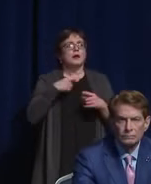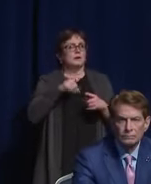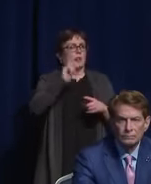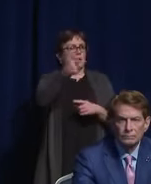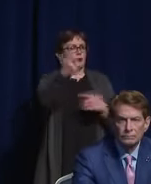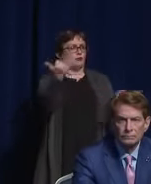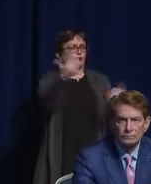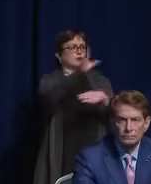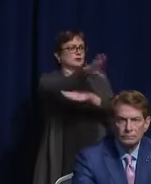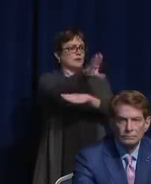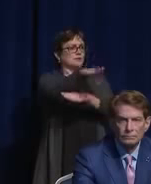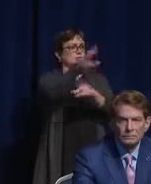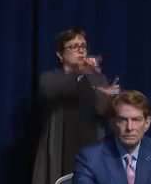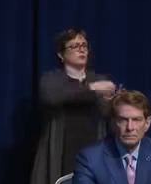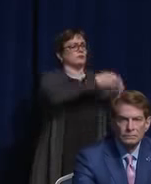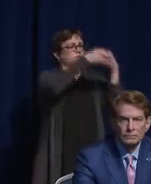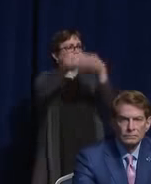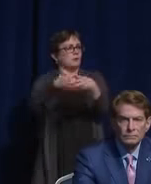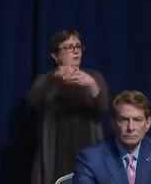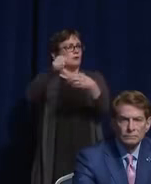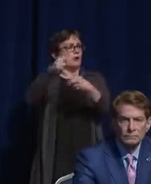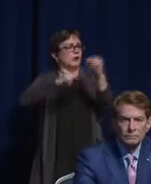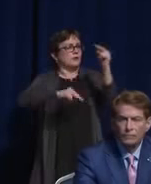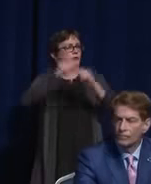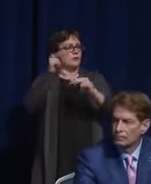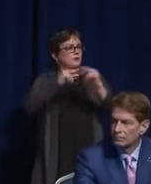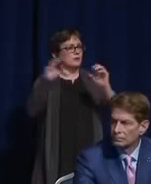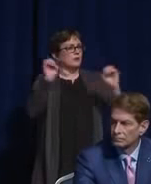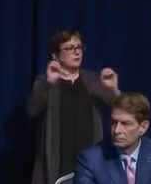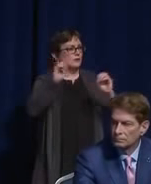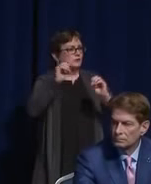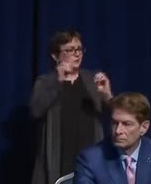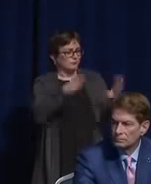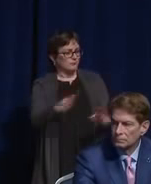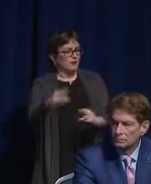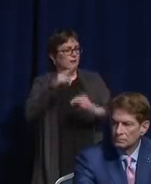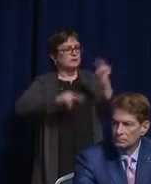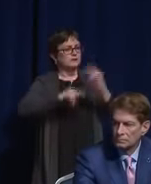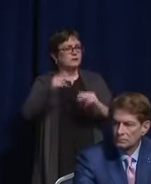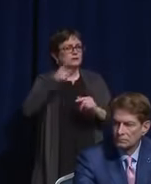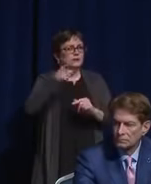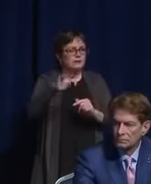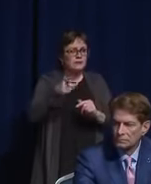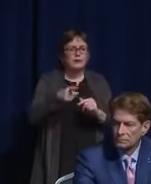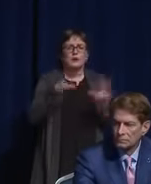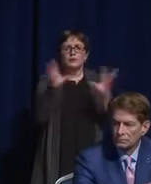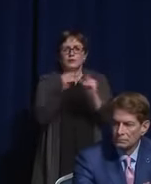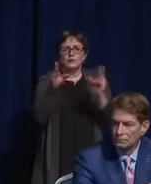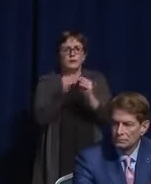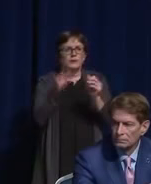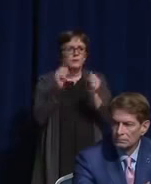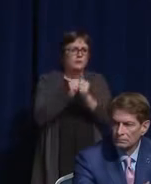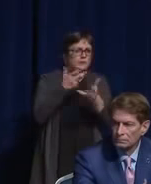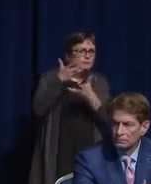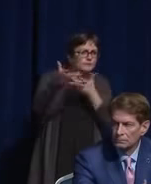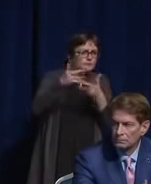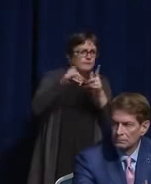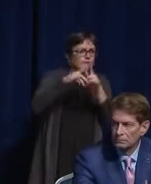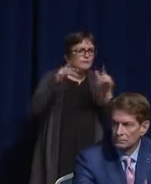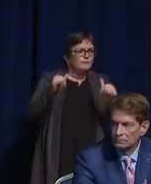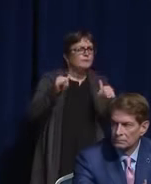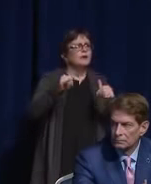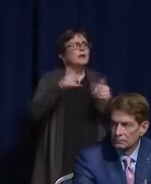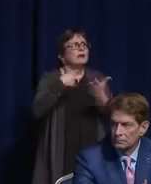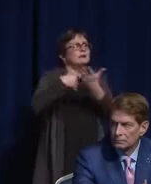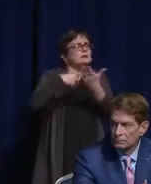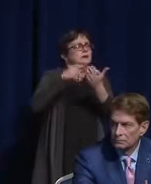a VTC with at least the Vice President, perhaps the President and their teams, to get an update from the White House, and then immediately